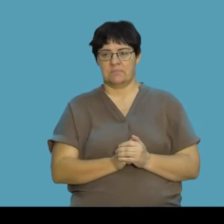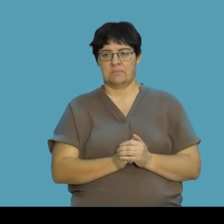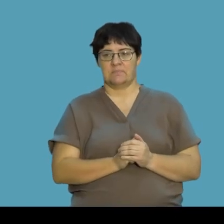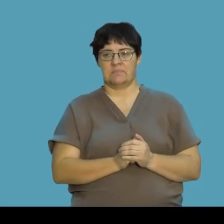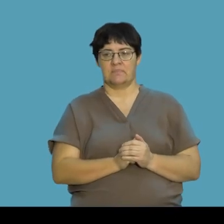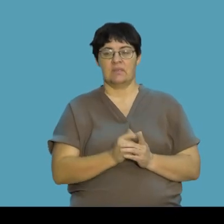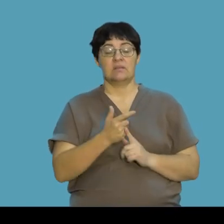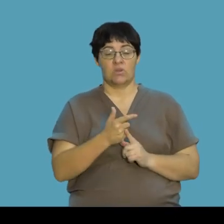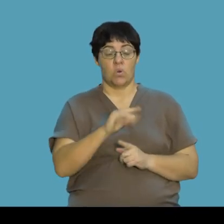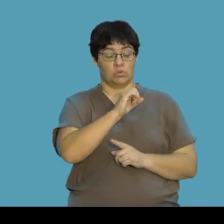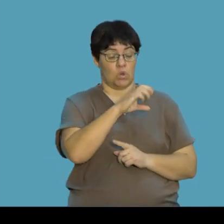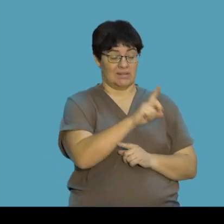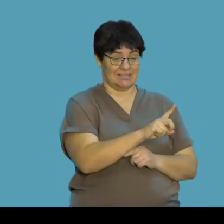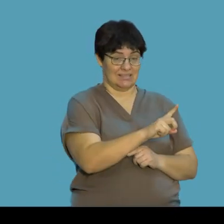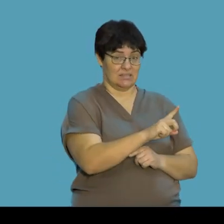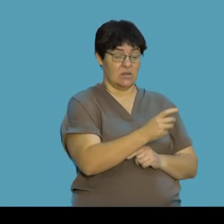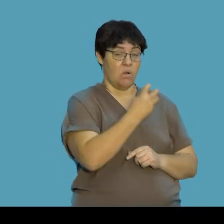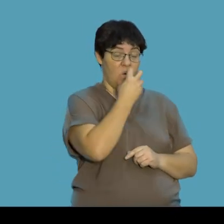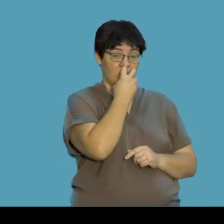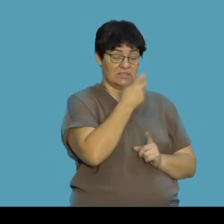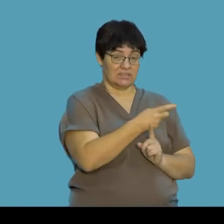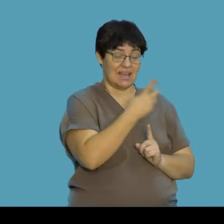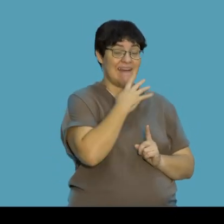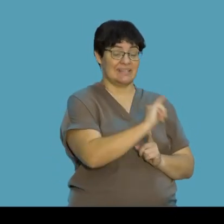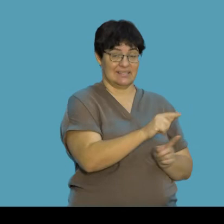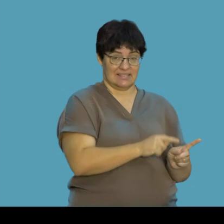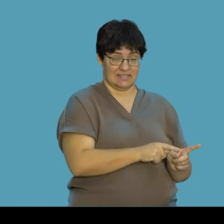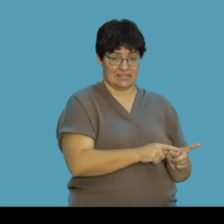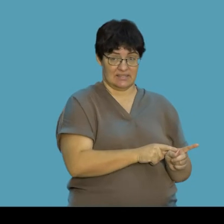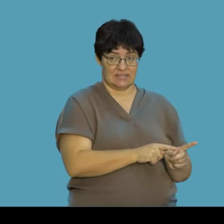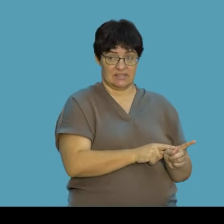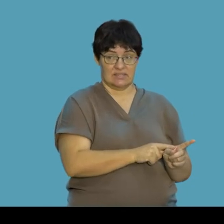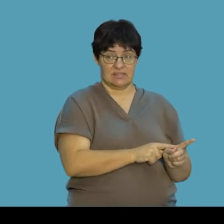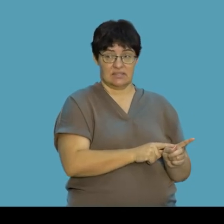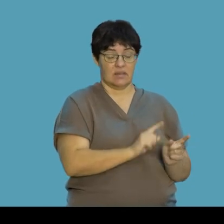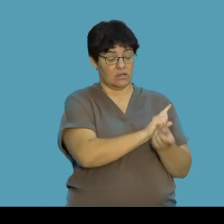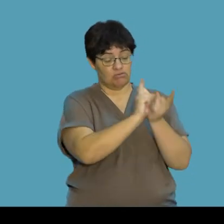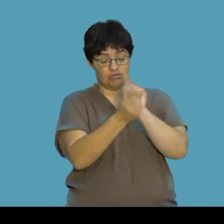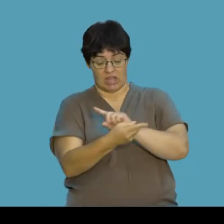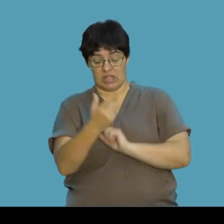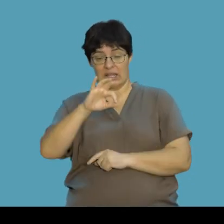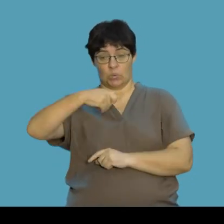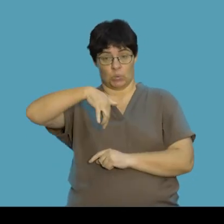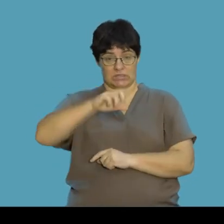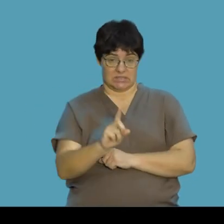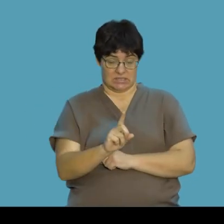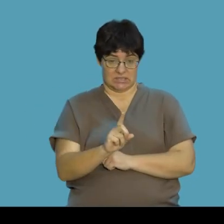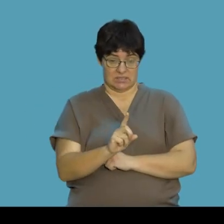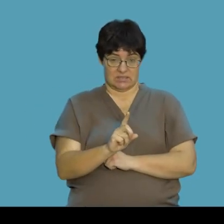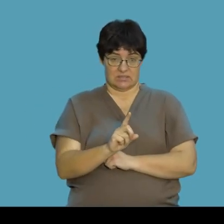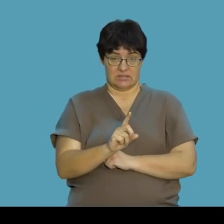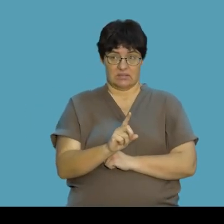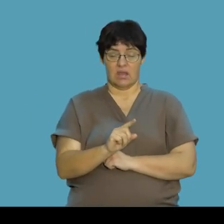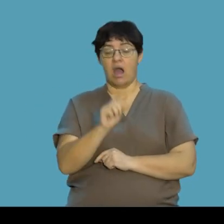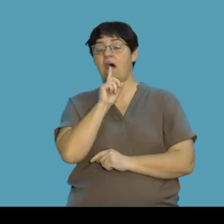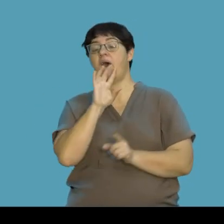heated, a solid, so when we heated the ice, okay, and then it changed into a liquid, okay, you'd realize that